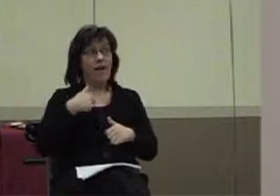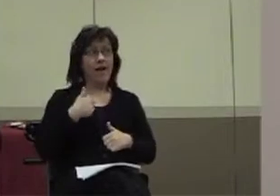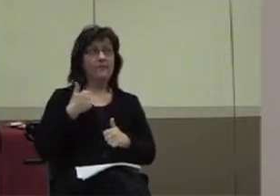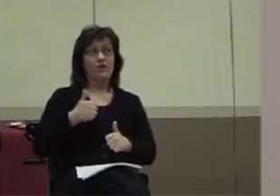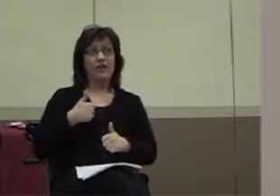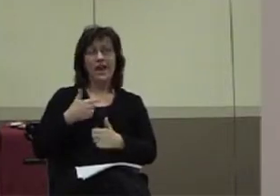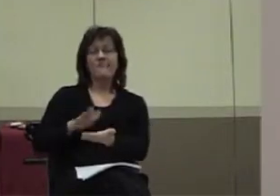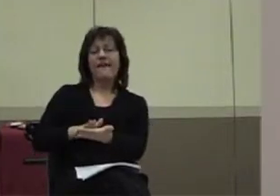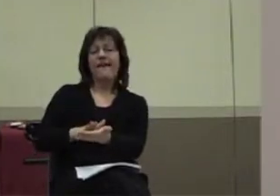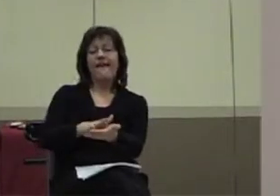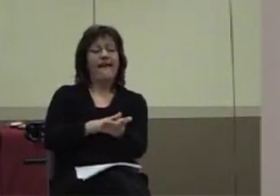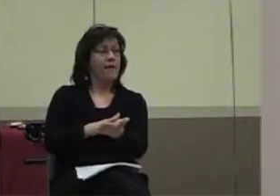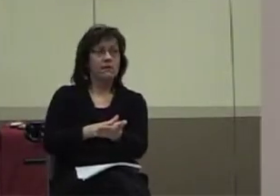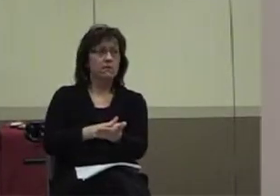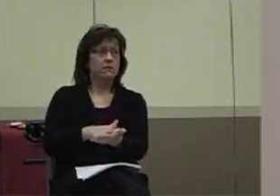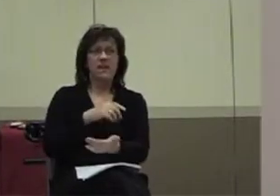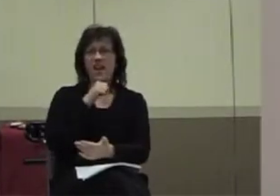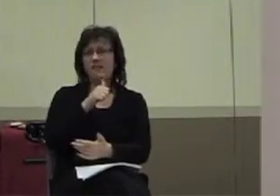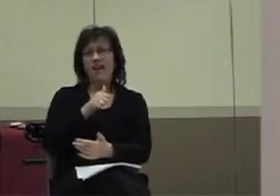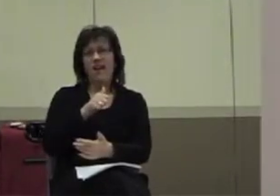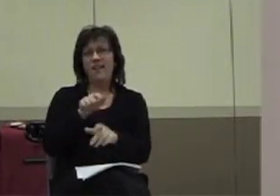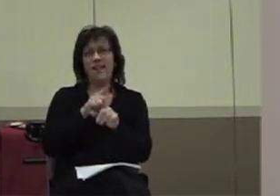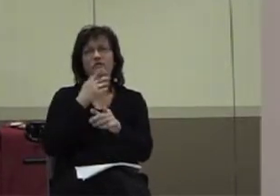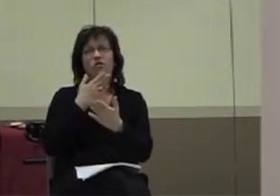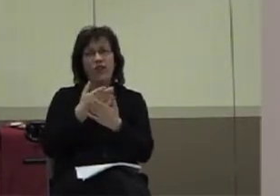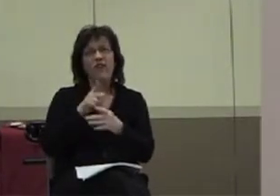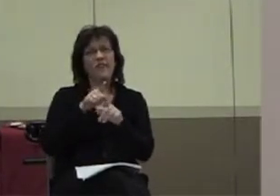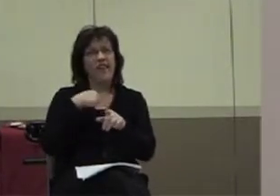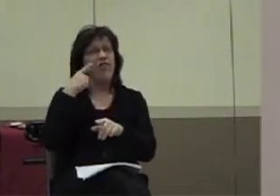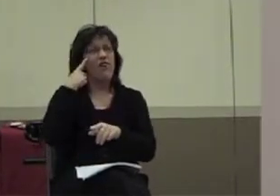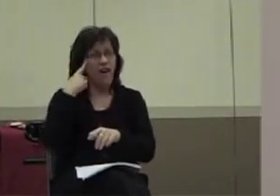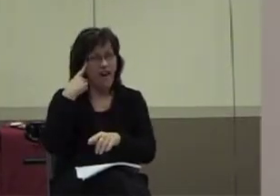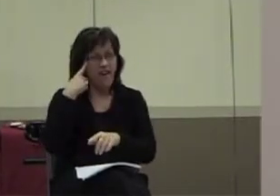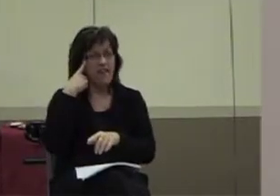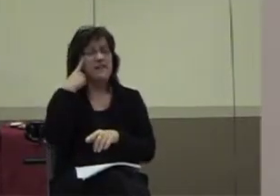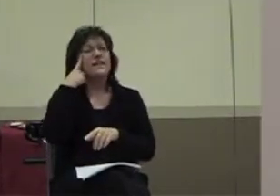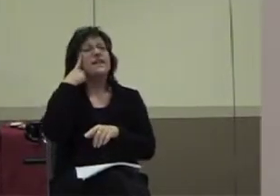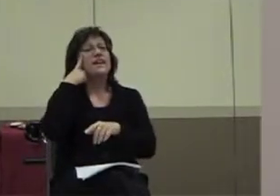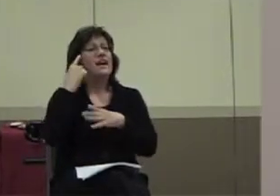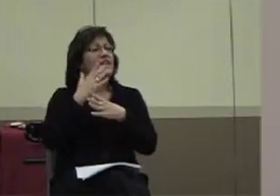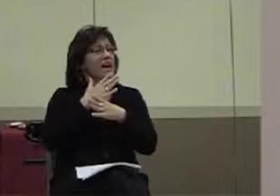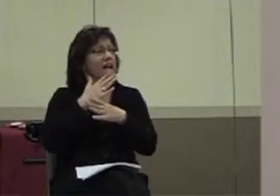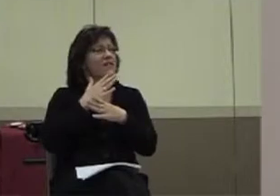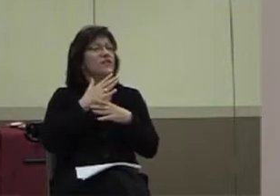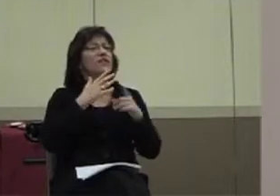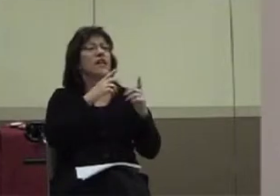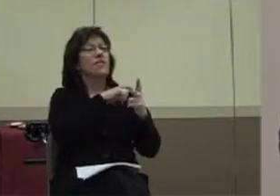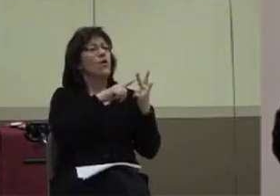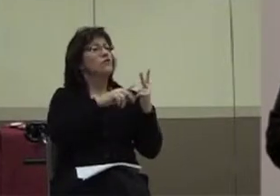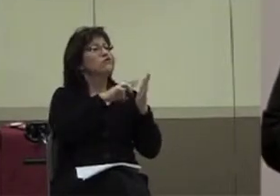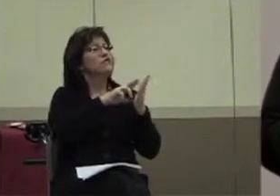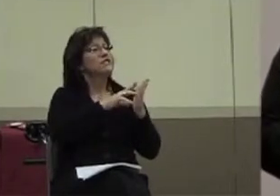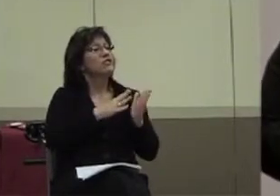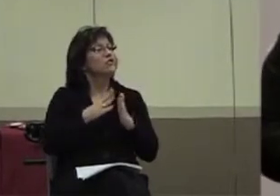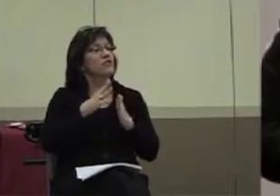very good at that. Not as good as I thought I was. The average that Shores, Gunter, and Jack found